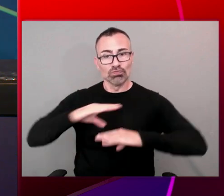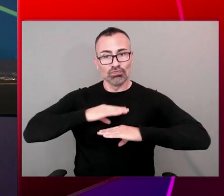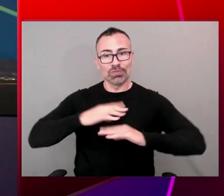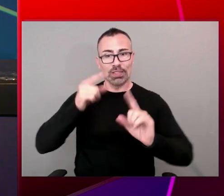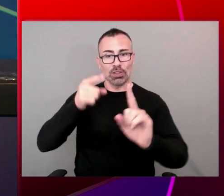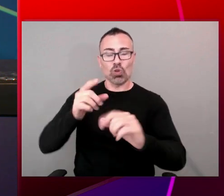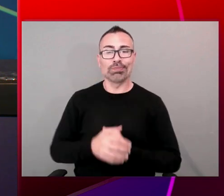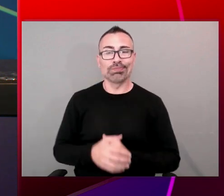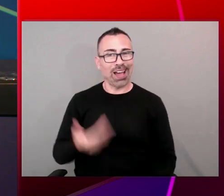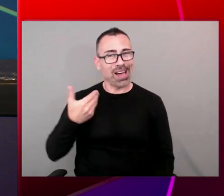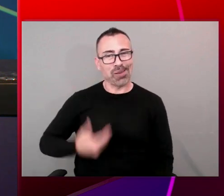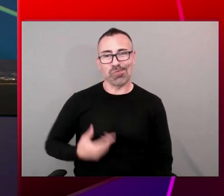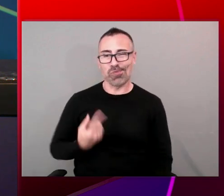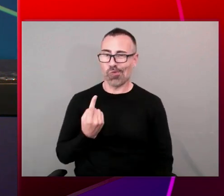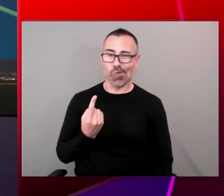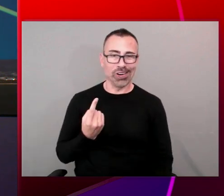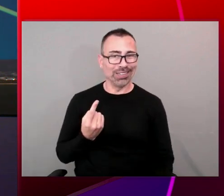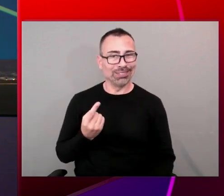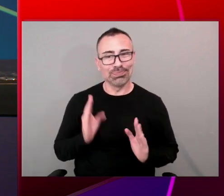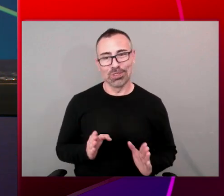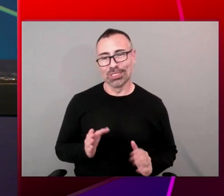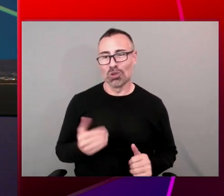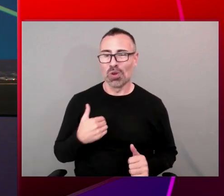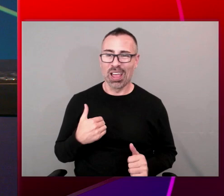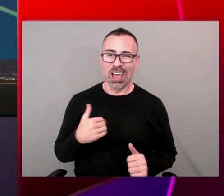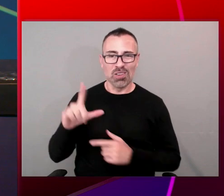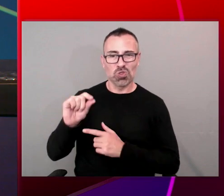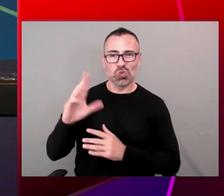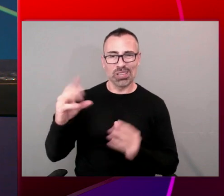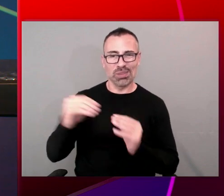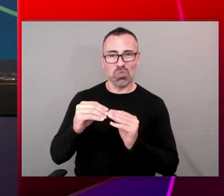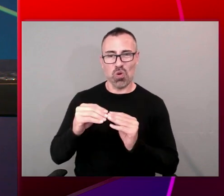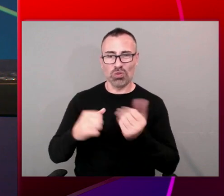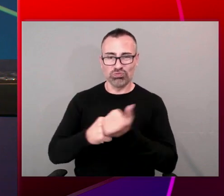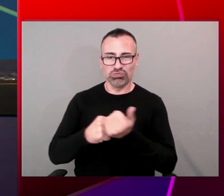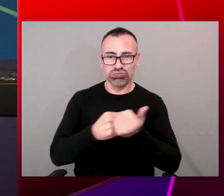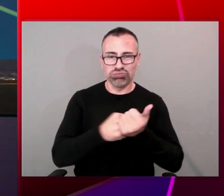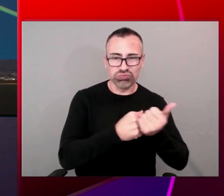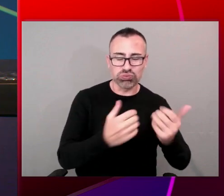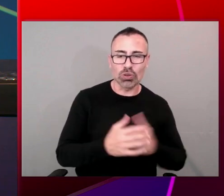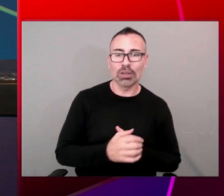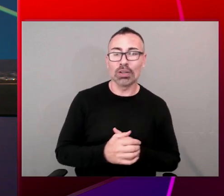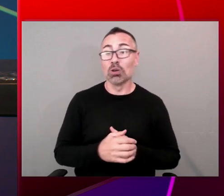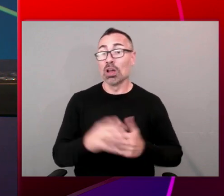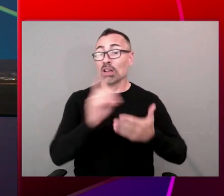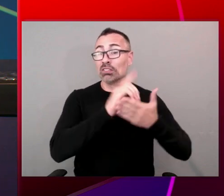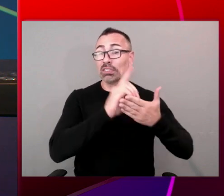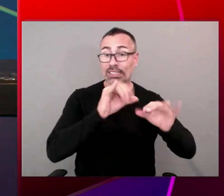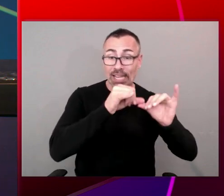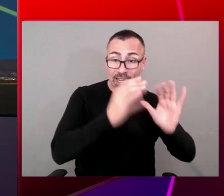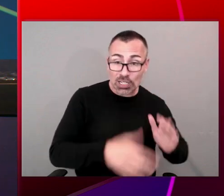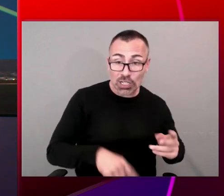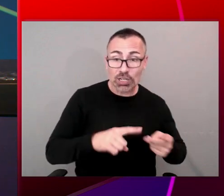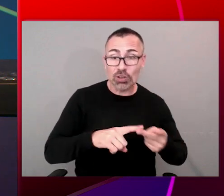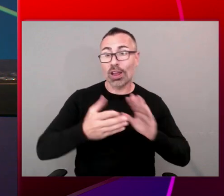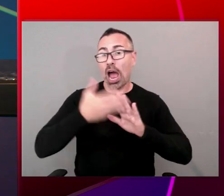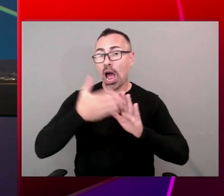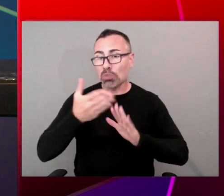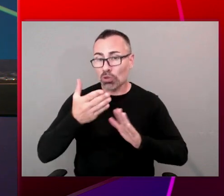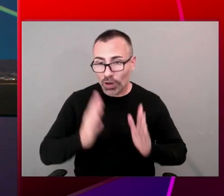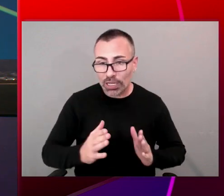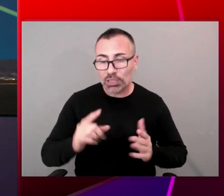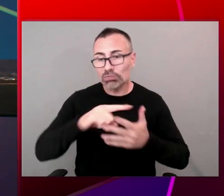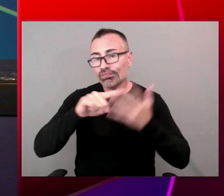are 20 or more people behind me, from design engineering to operations, that are doing the hard work of helping